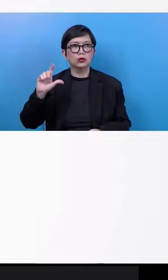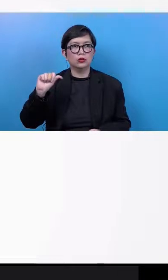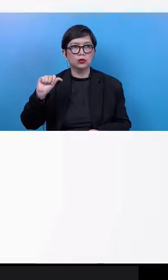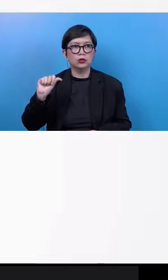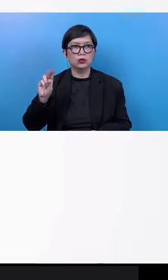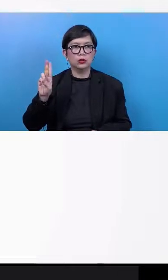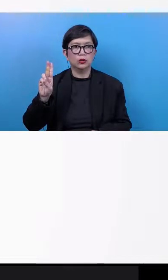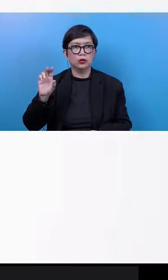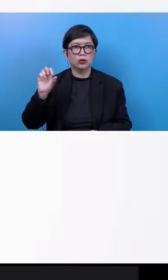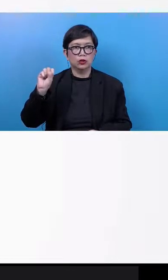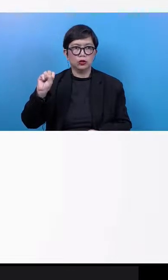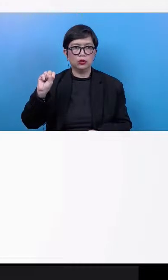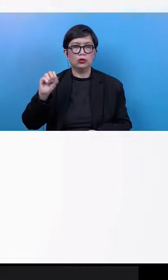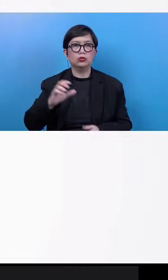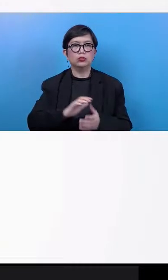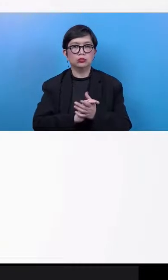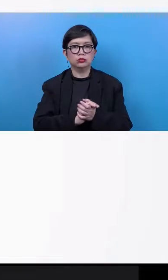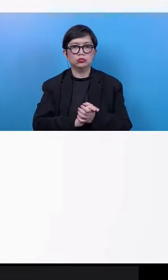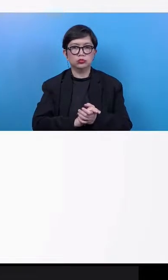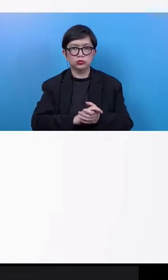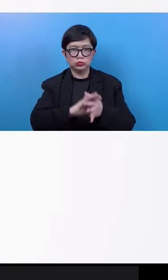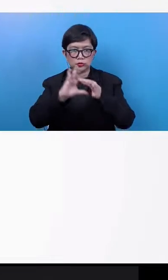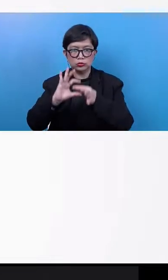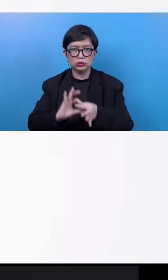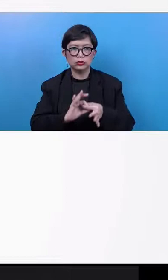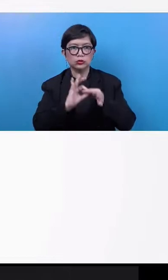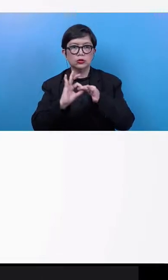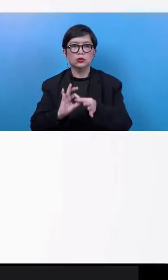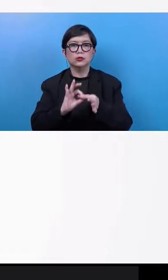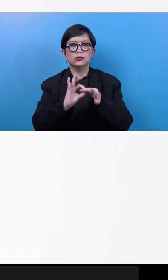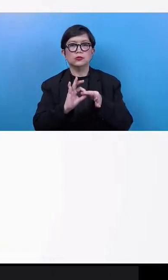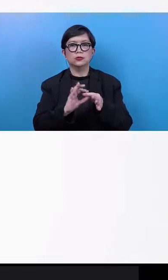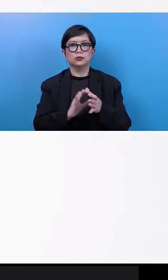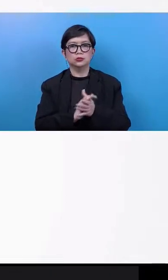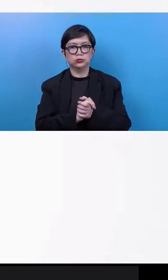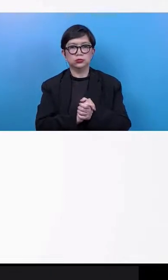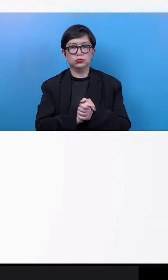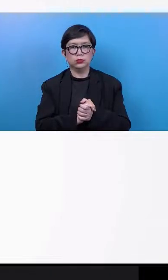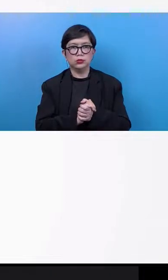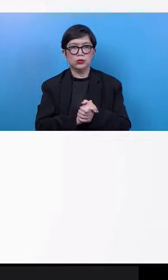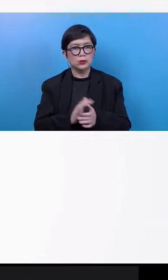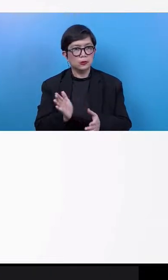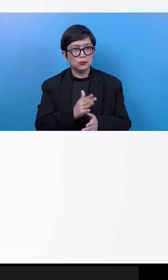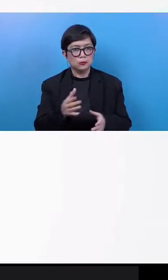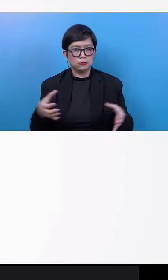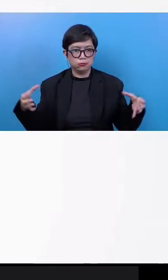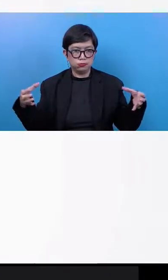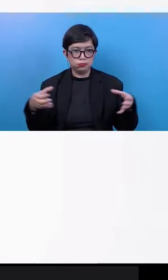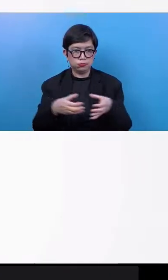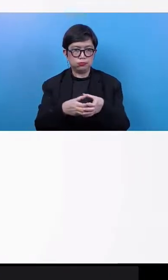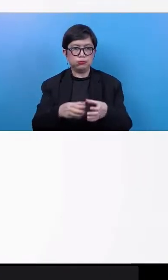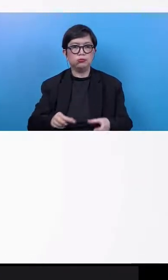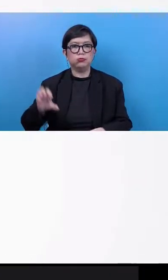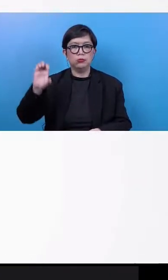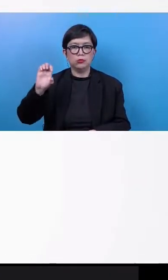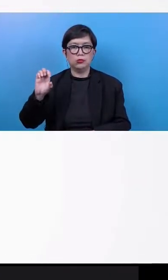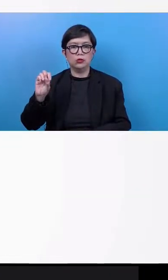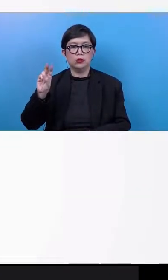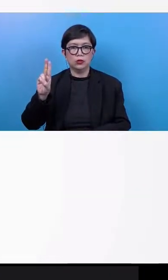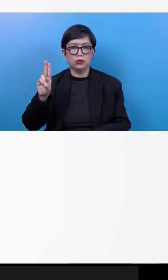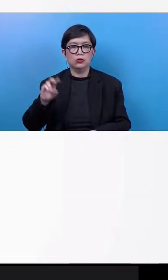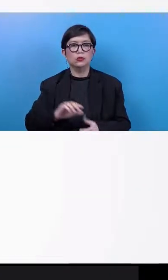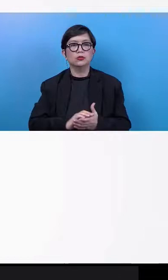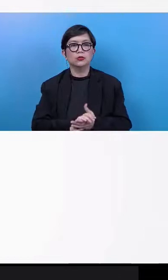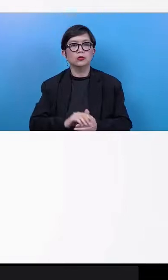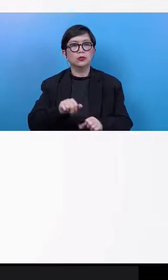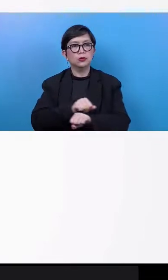RELEX. And before joining EU, he was with the International Labour Organization for several years.